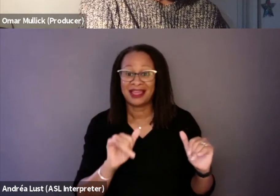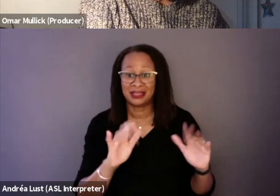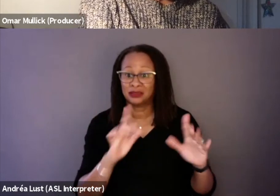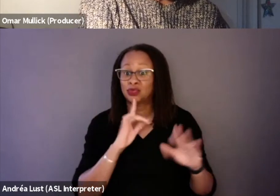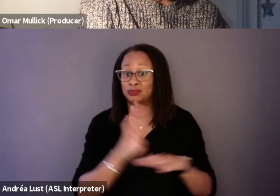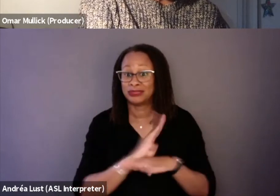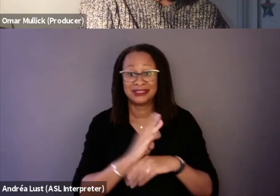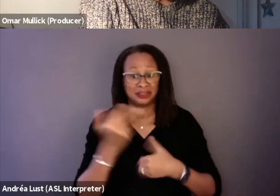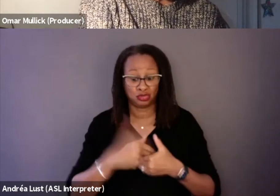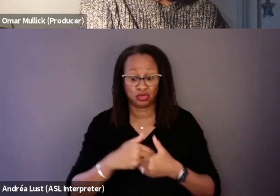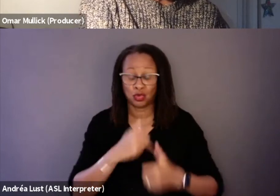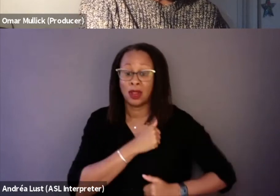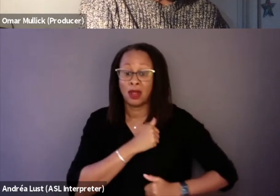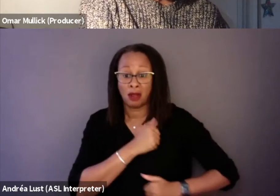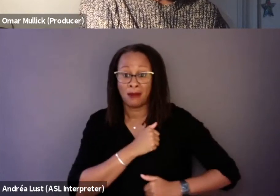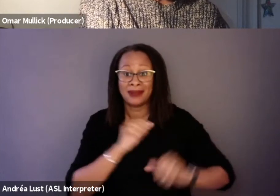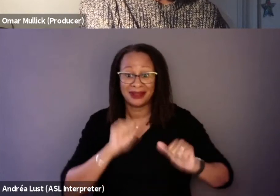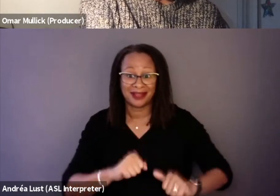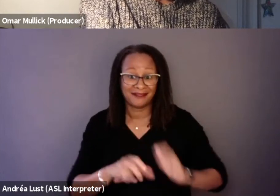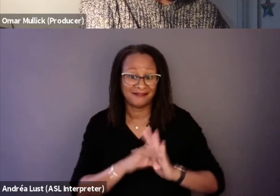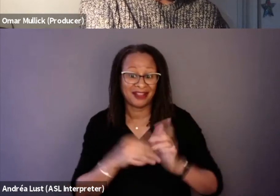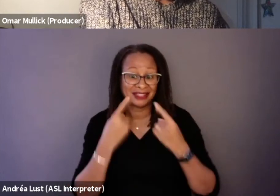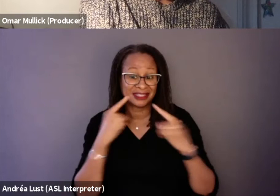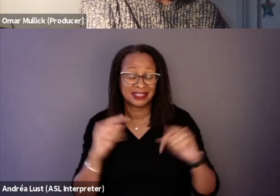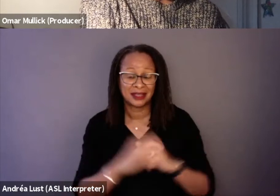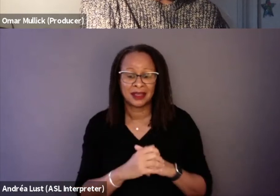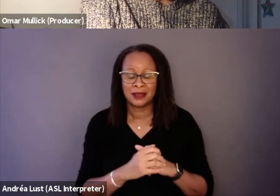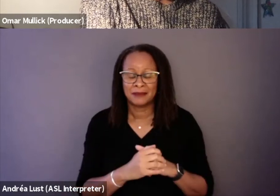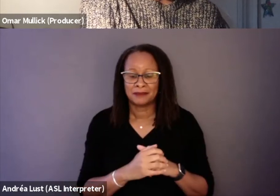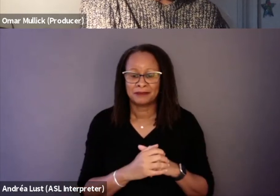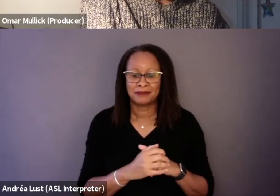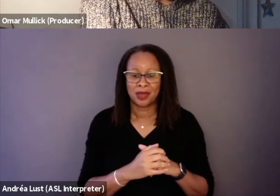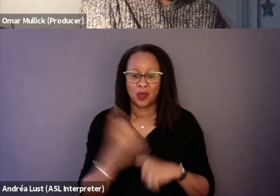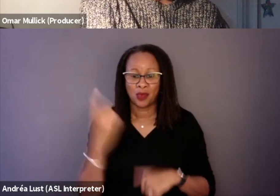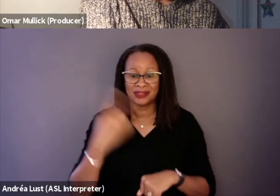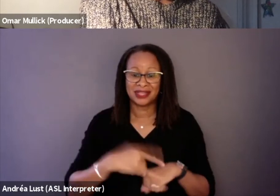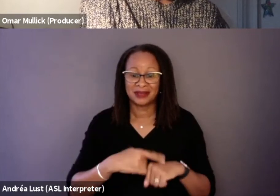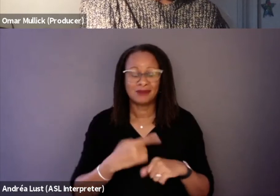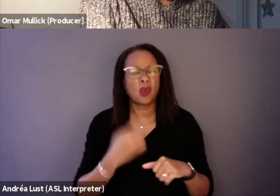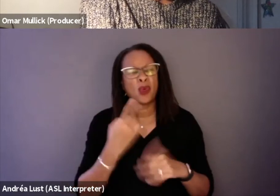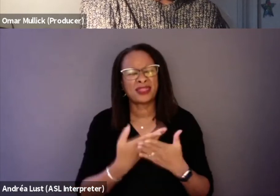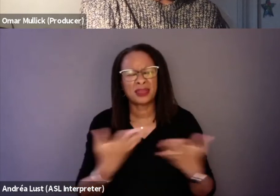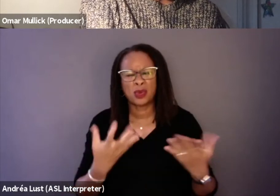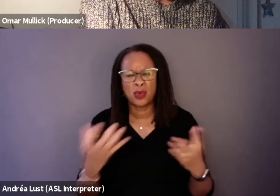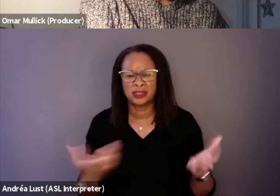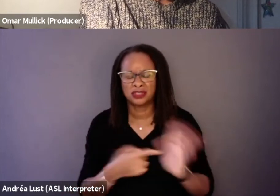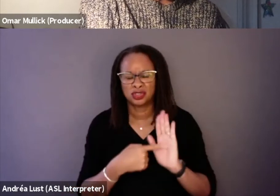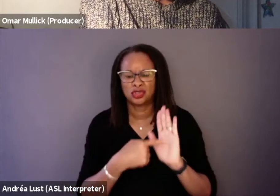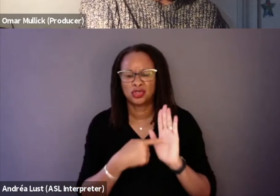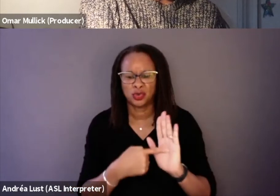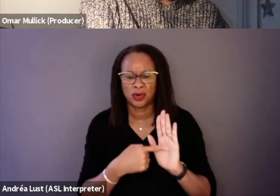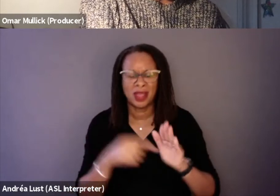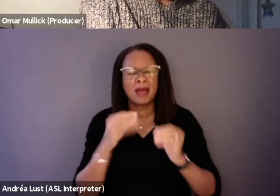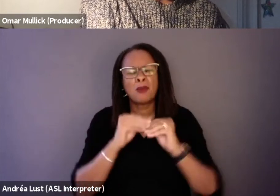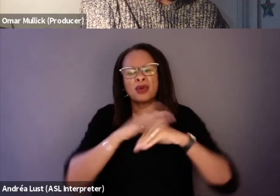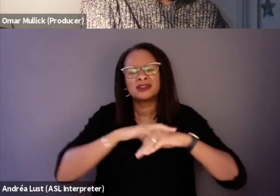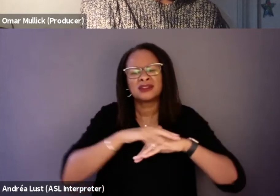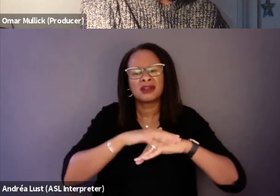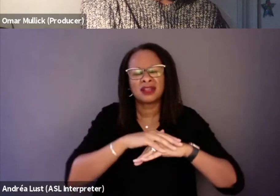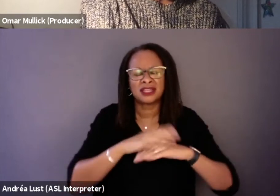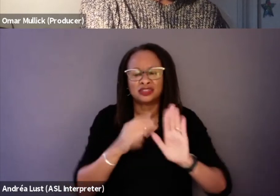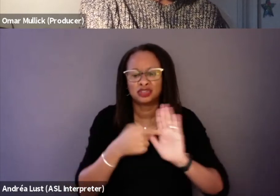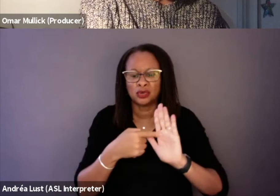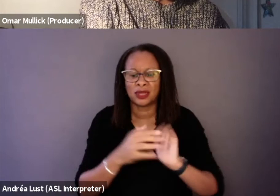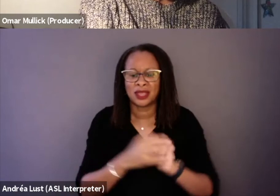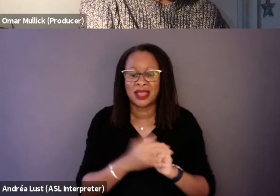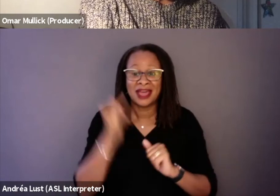the army. And then I think one thing we wanted to kind of bring up in the film, just in a more subtle way, was like the idea of who